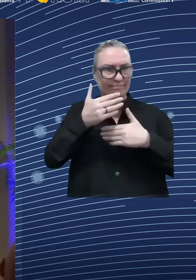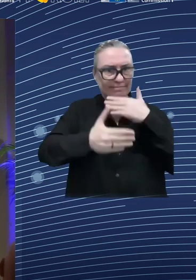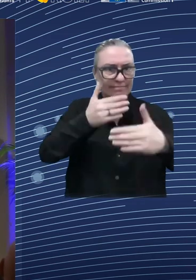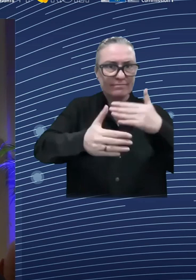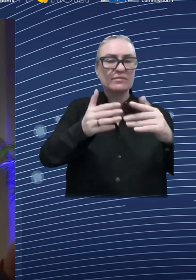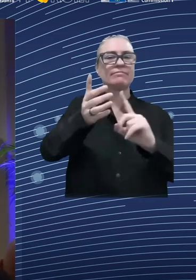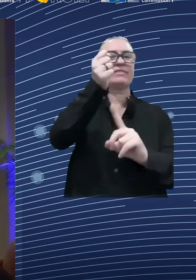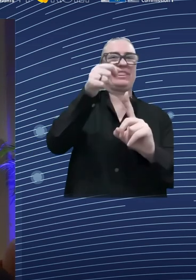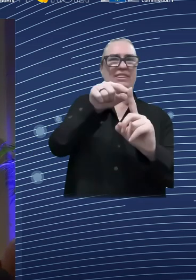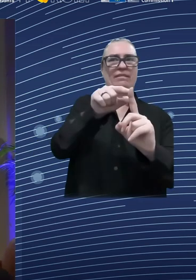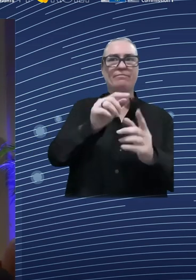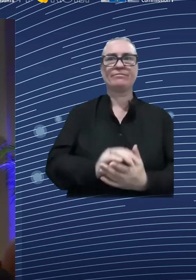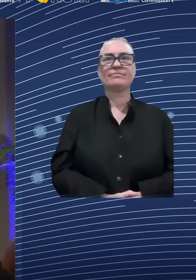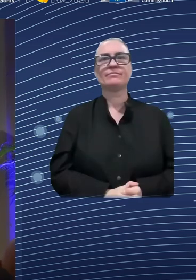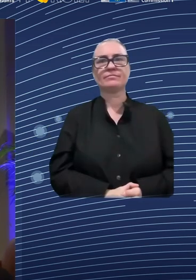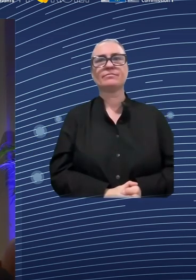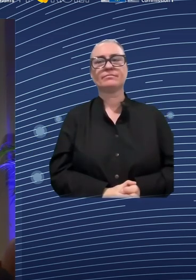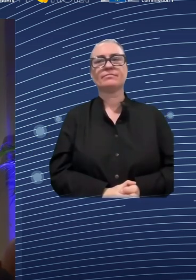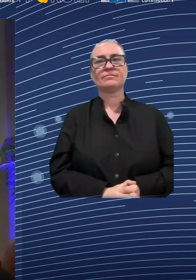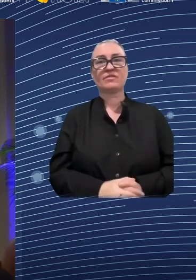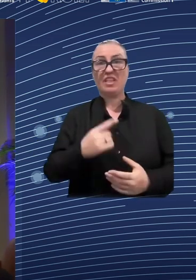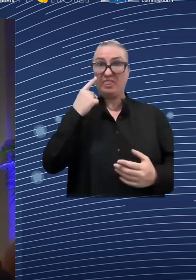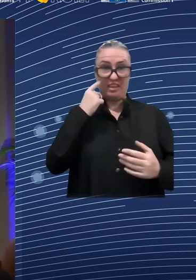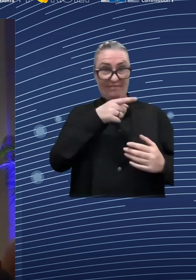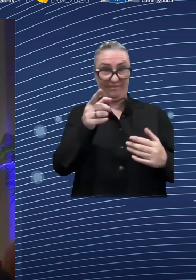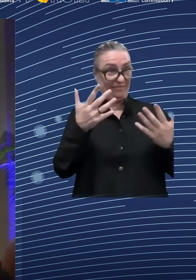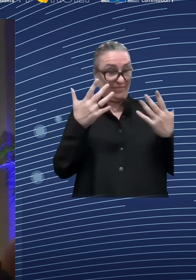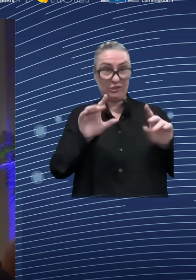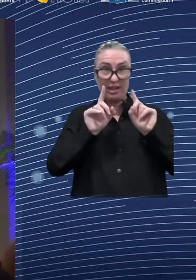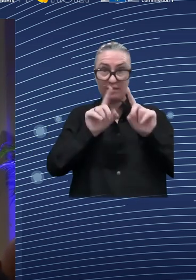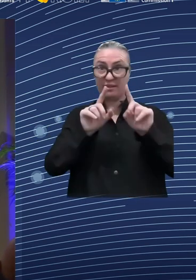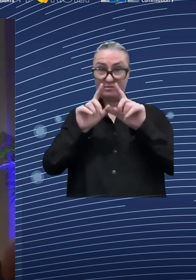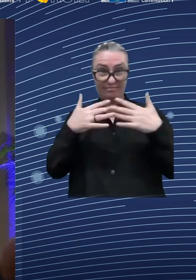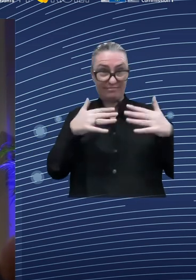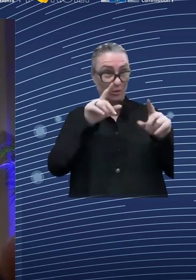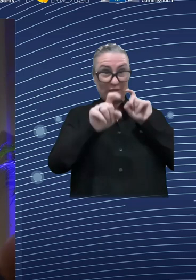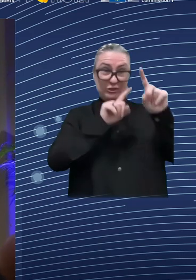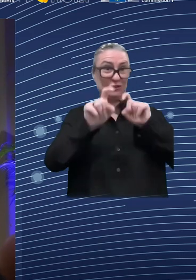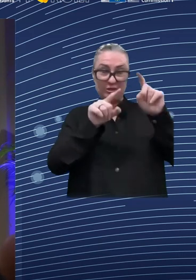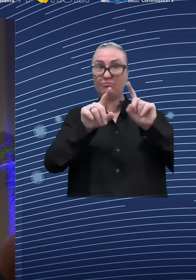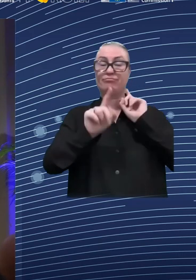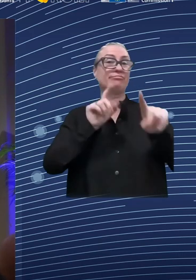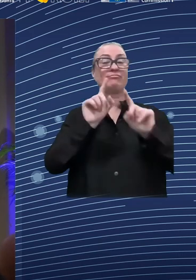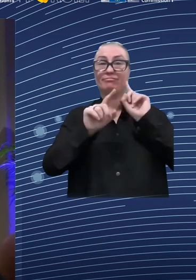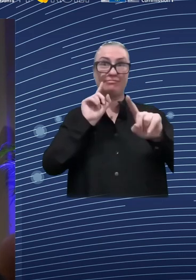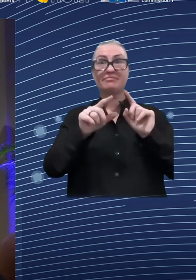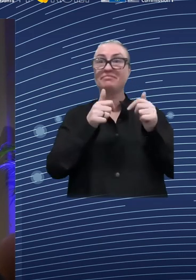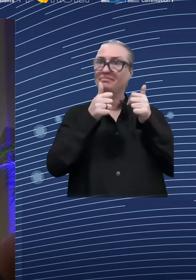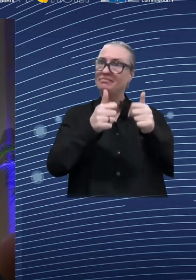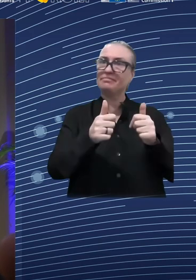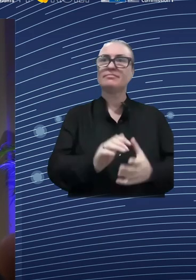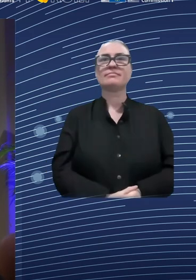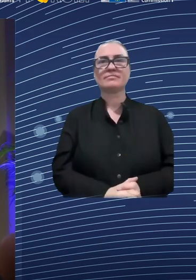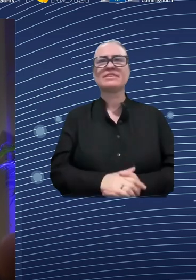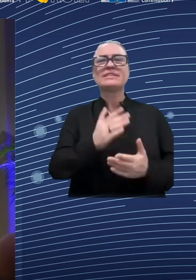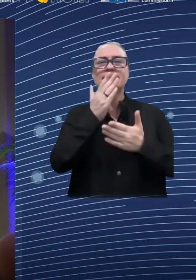now. I can tell you that if you come back to this room at 2 o'clock, there will be investing in people in Ukraine. If you're over in the main